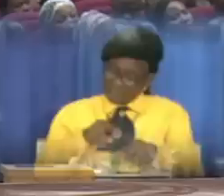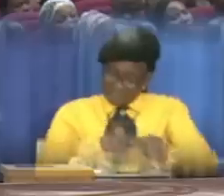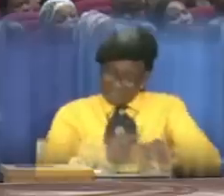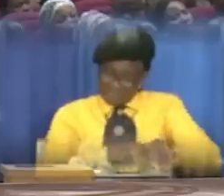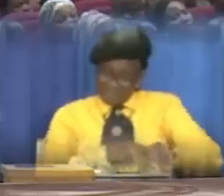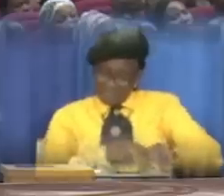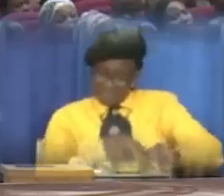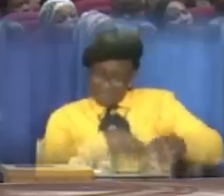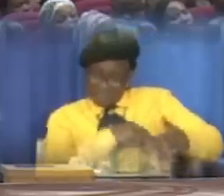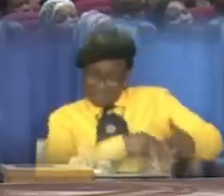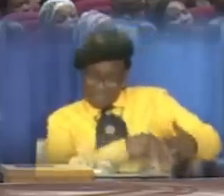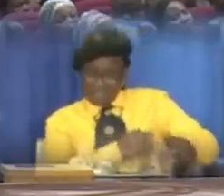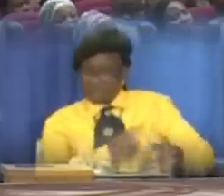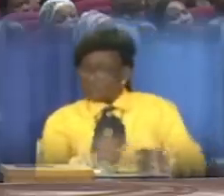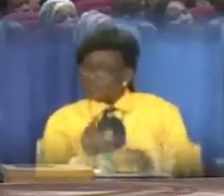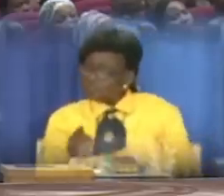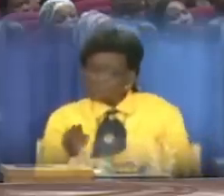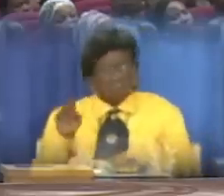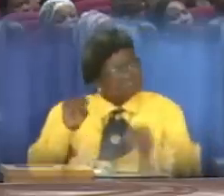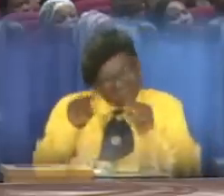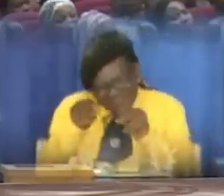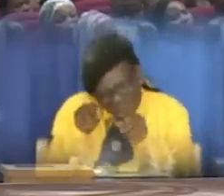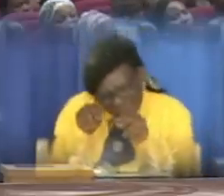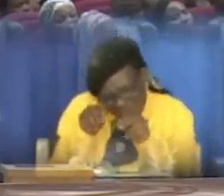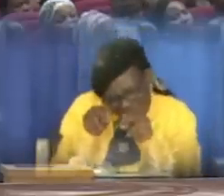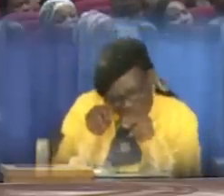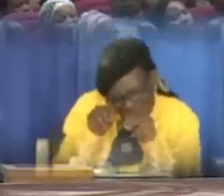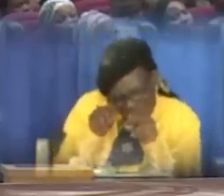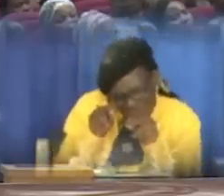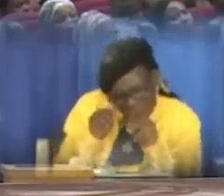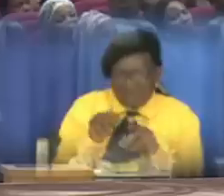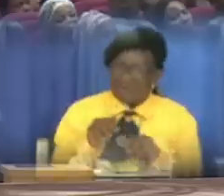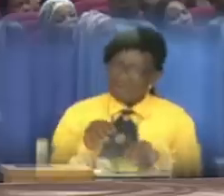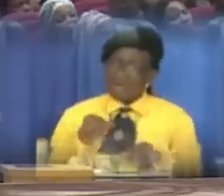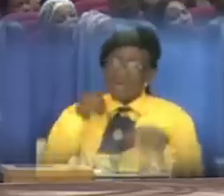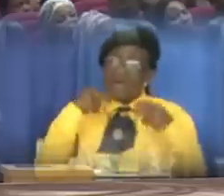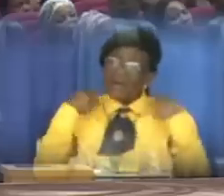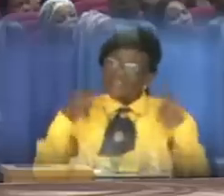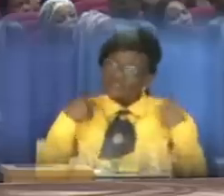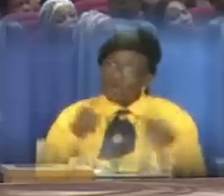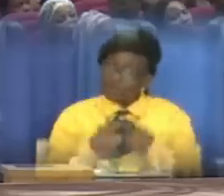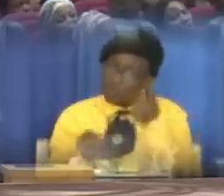You want the pastor, me, to come and sit next to you?